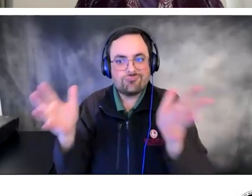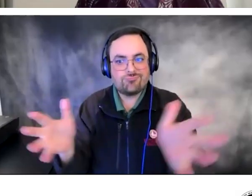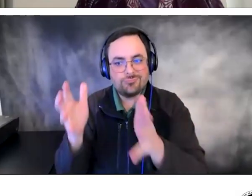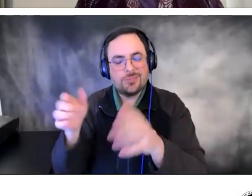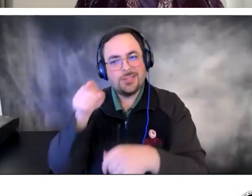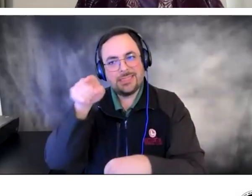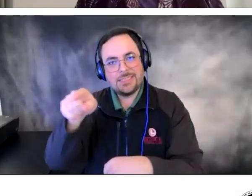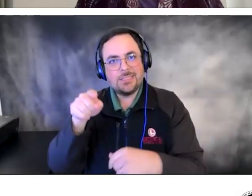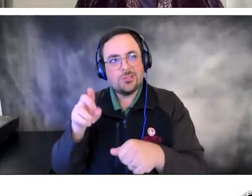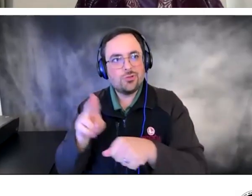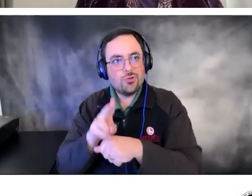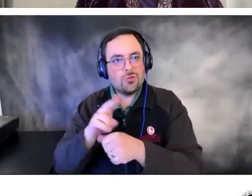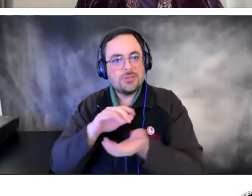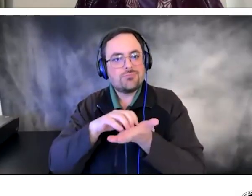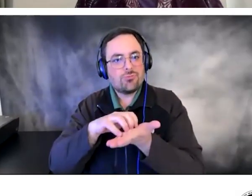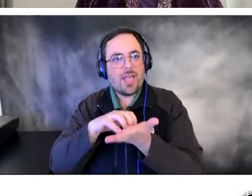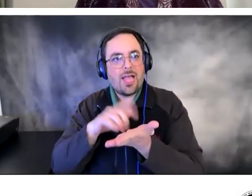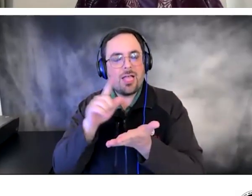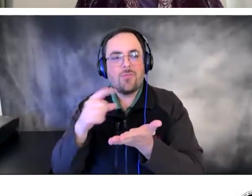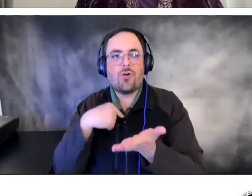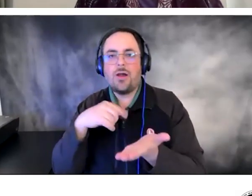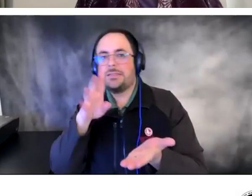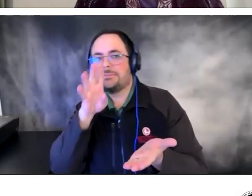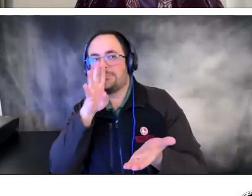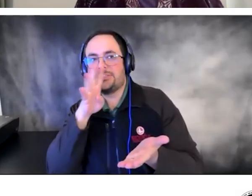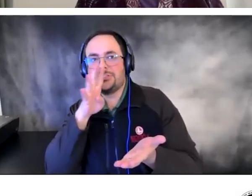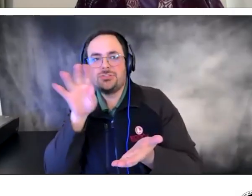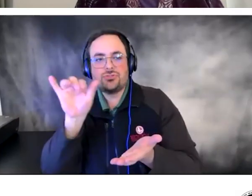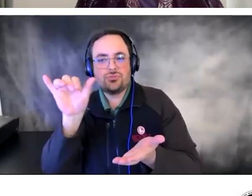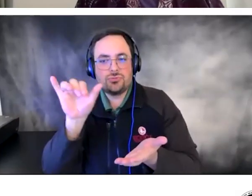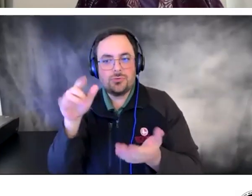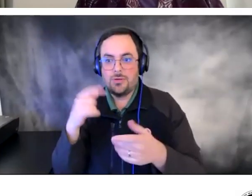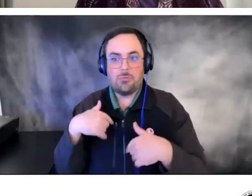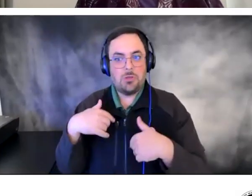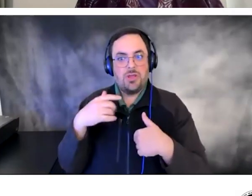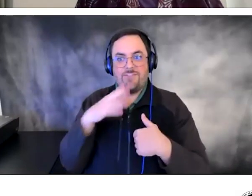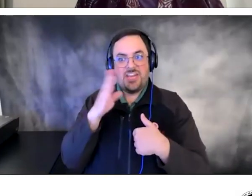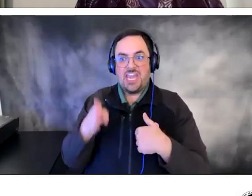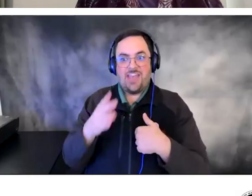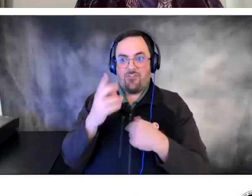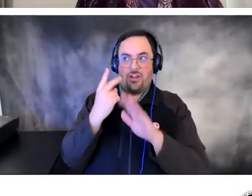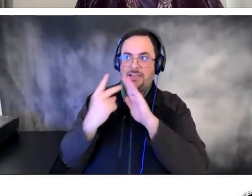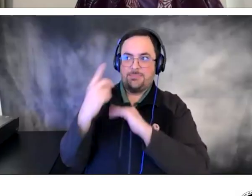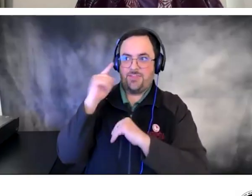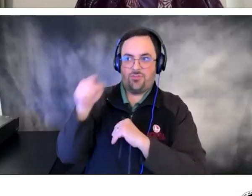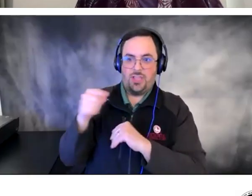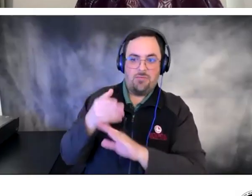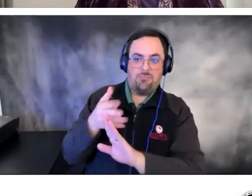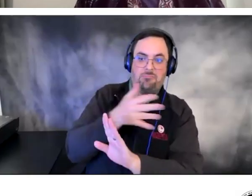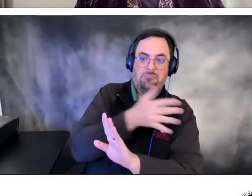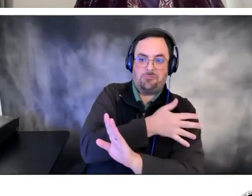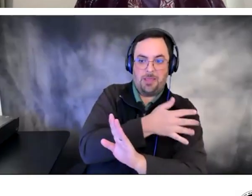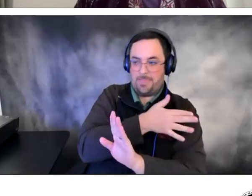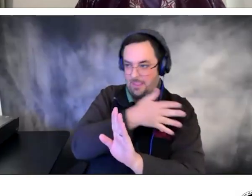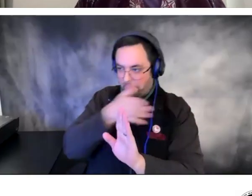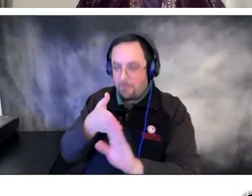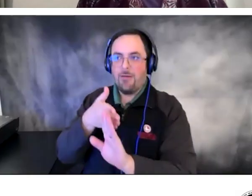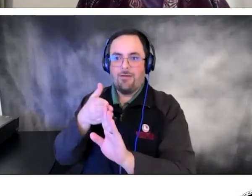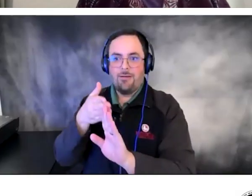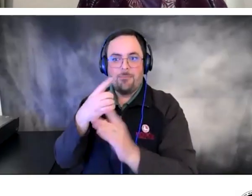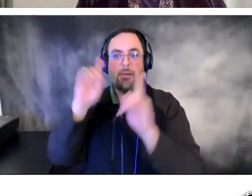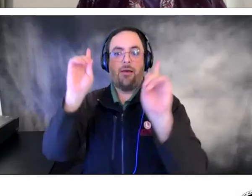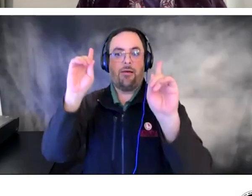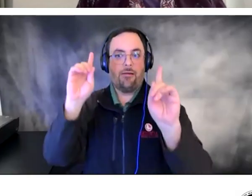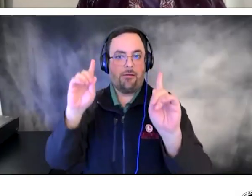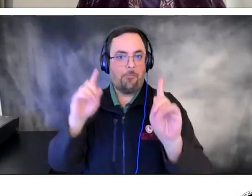later used Braille also with speech generating device, which was not something we would have ever anticipated when he was young. But enough said